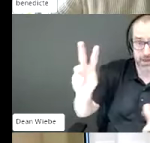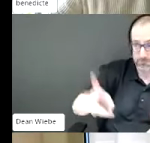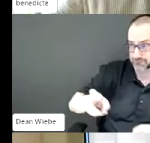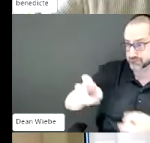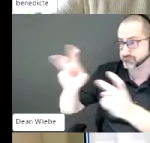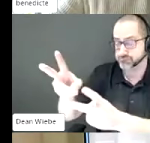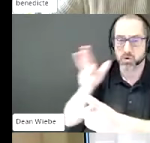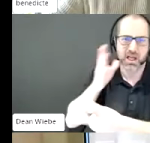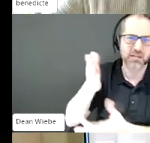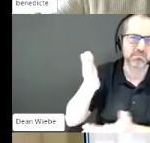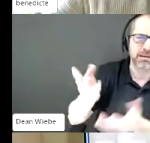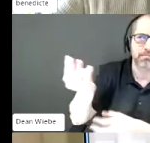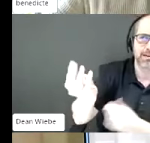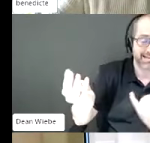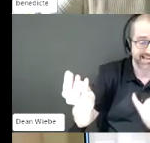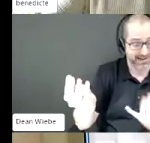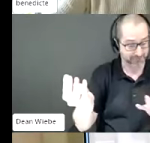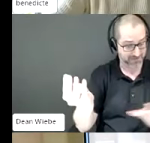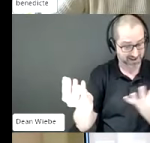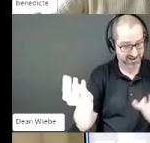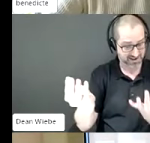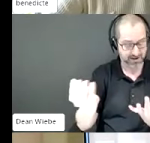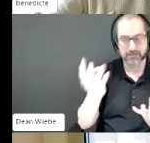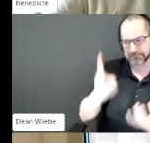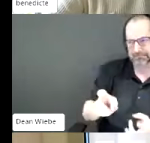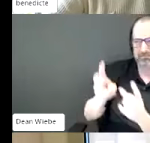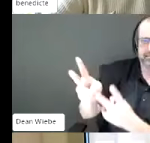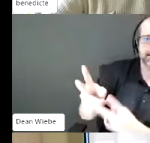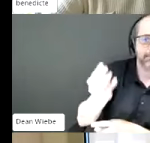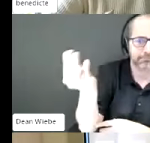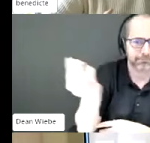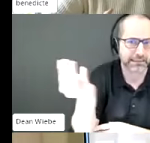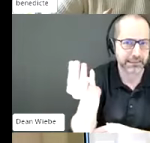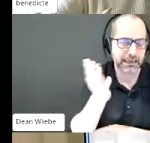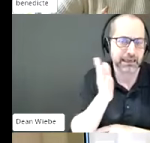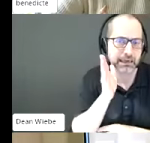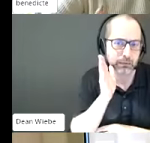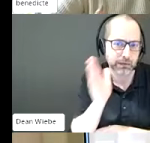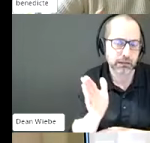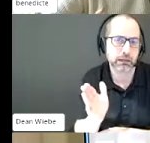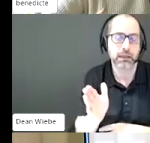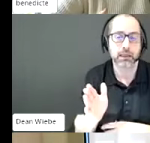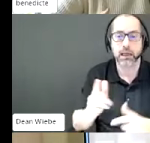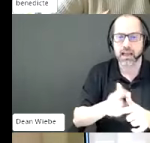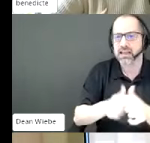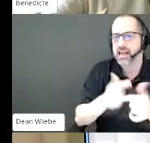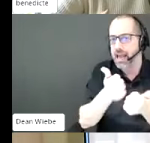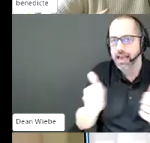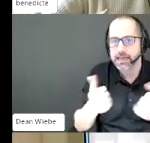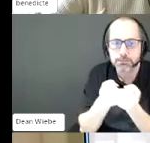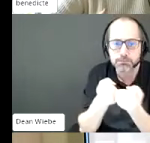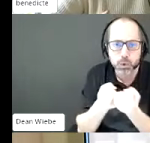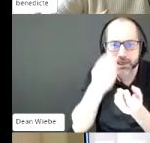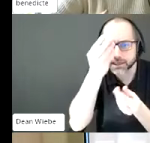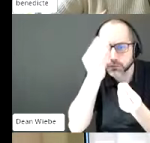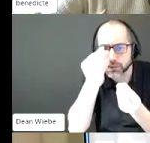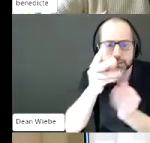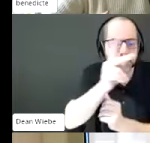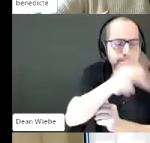as this is Friday, so we will have time to get that uploaded to our website along with any of the supporting materials as well. It'll be